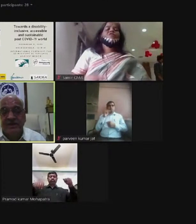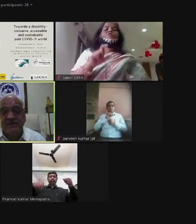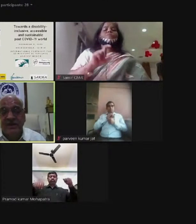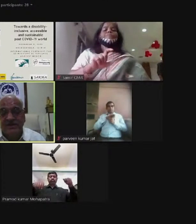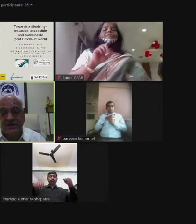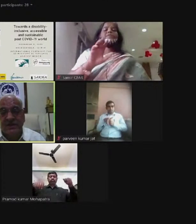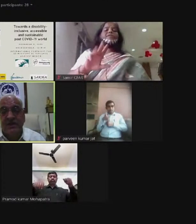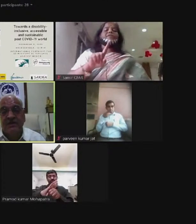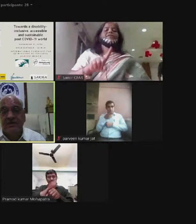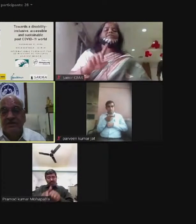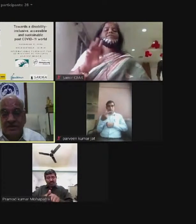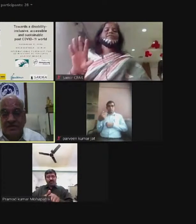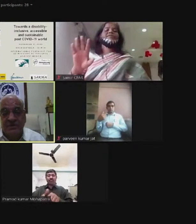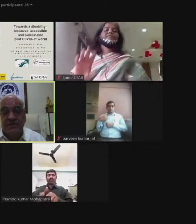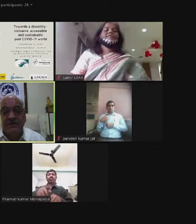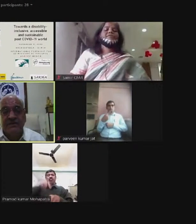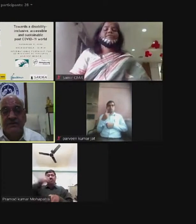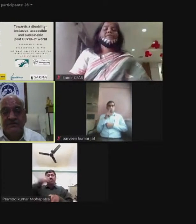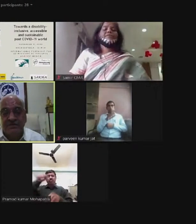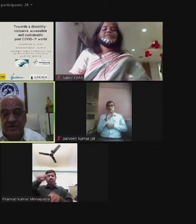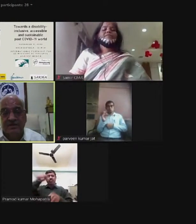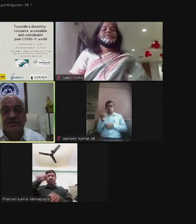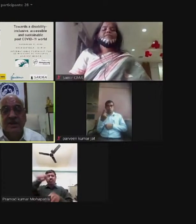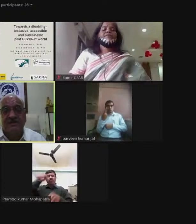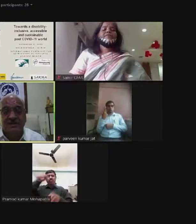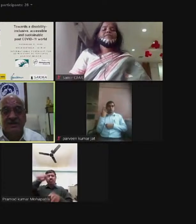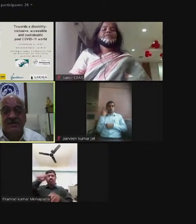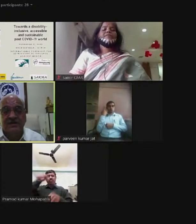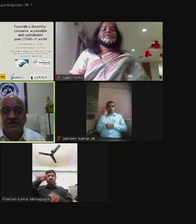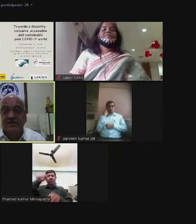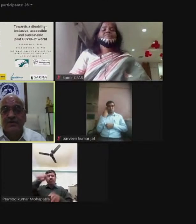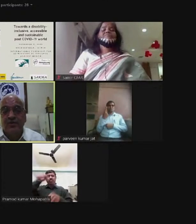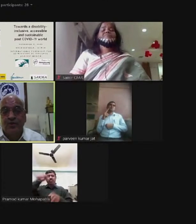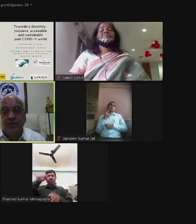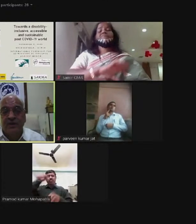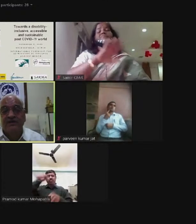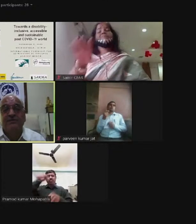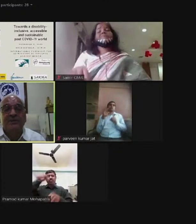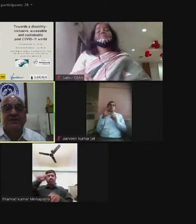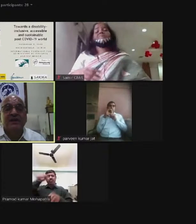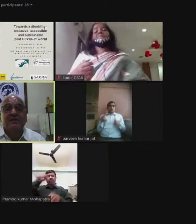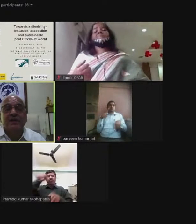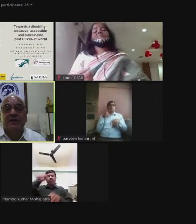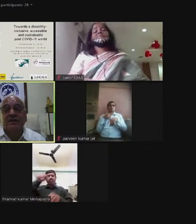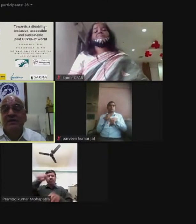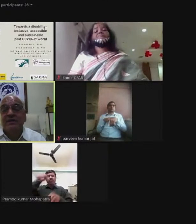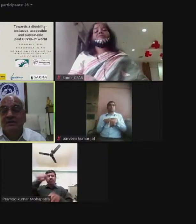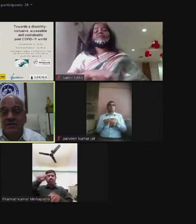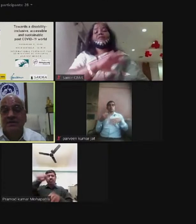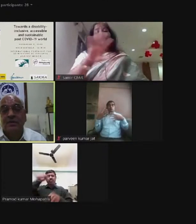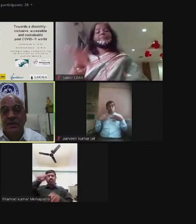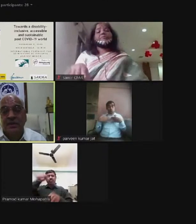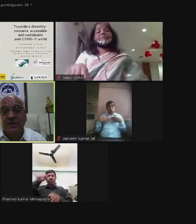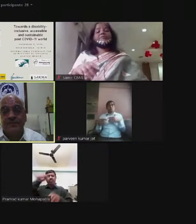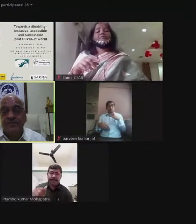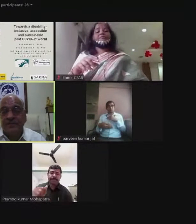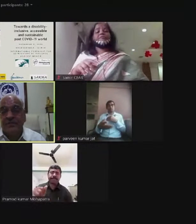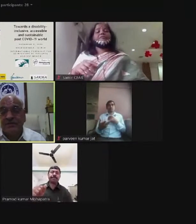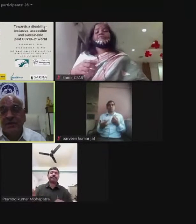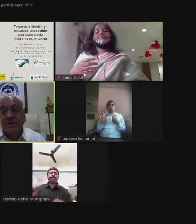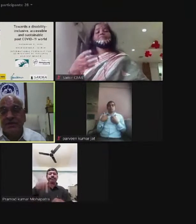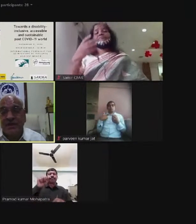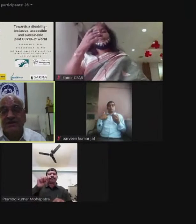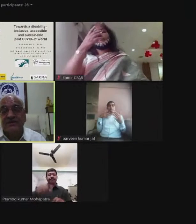provided to people with disabilities is essential. And I think if we look at the COVID-19, this is the worst disaster that